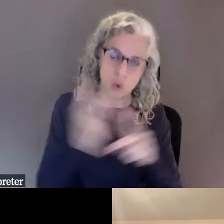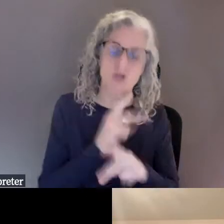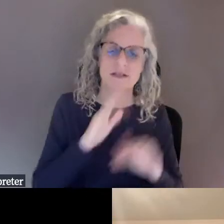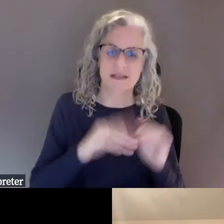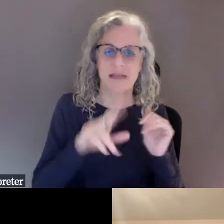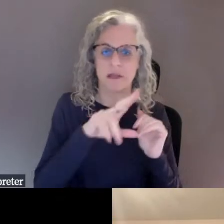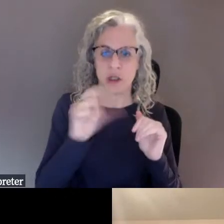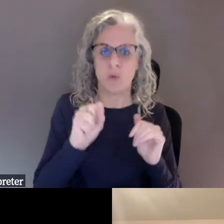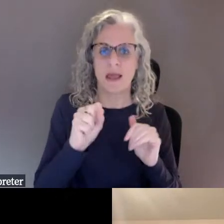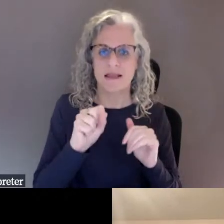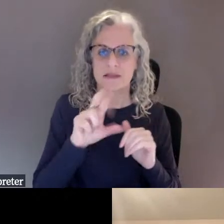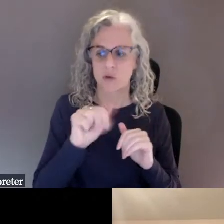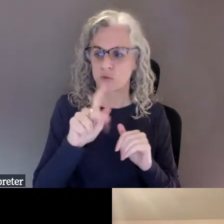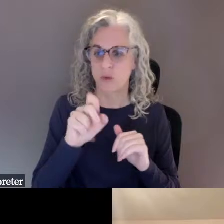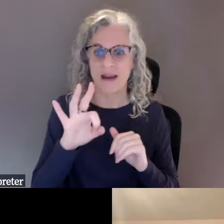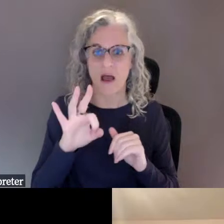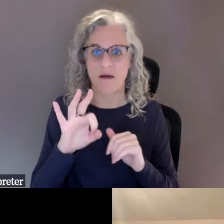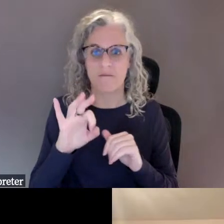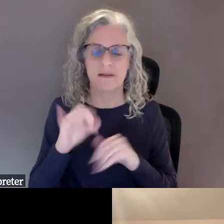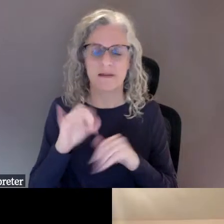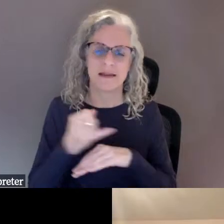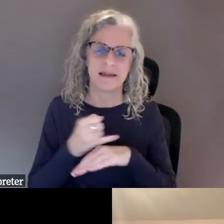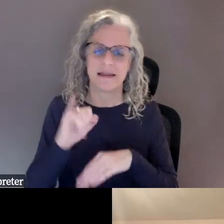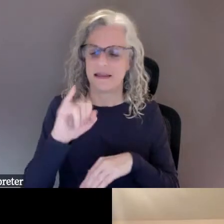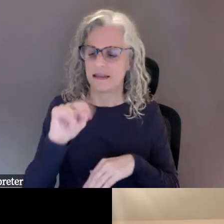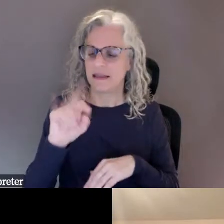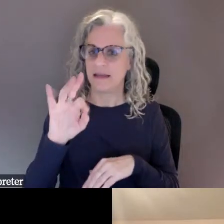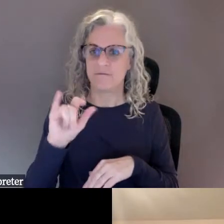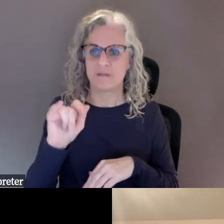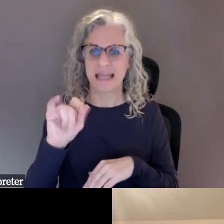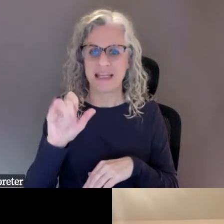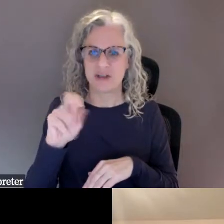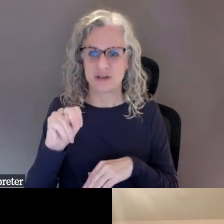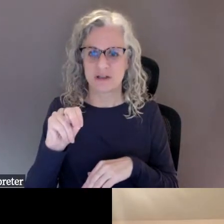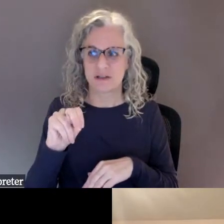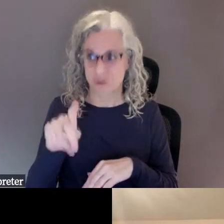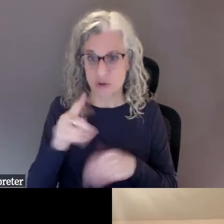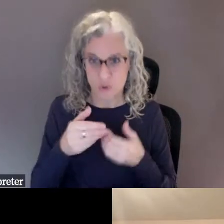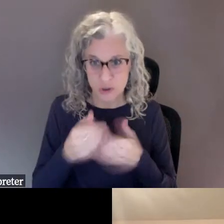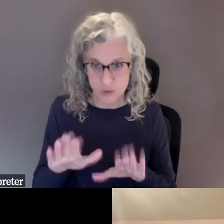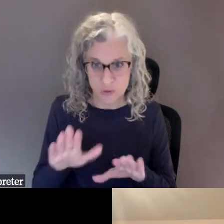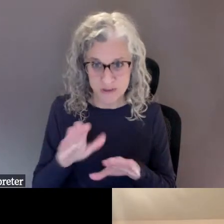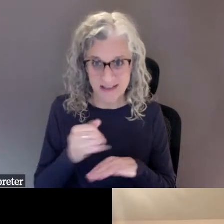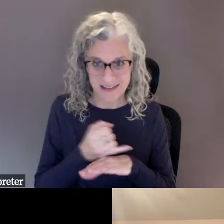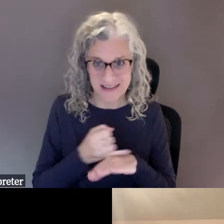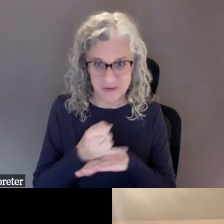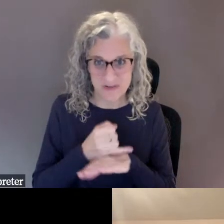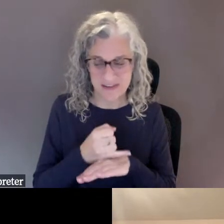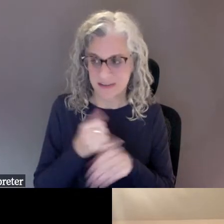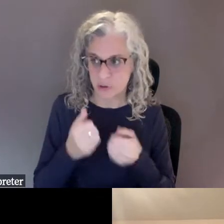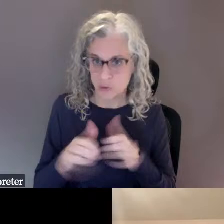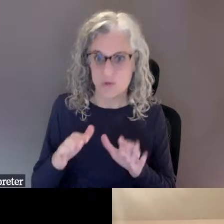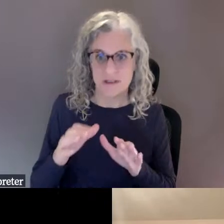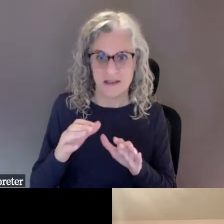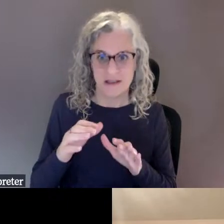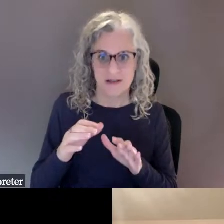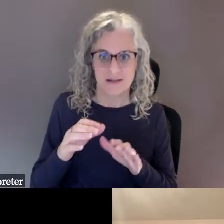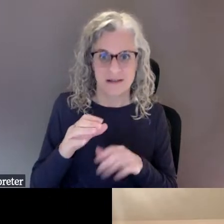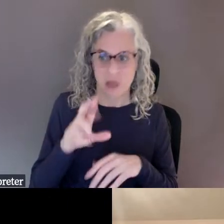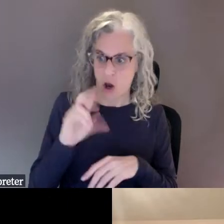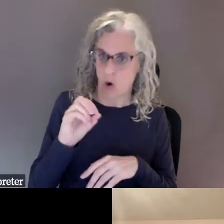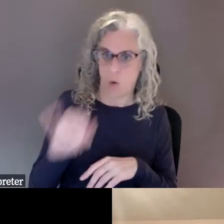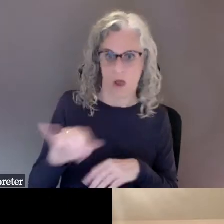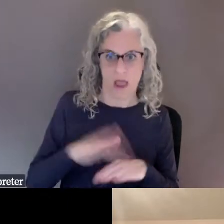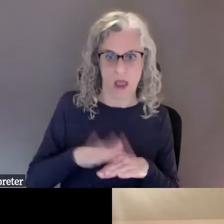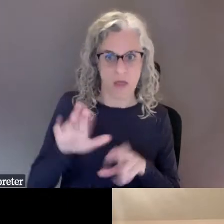investment because inflation like eats up basically like the return you're making on it. So we have just focused on the